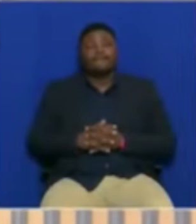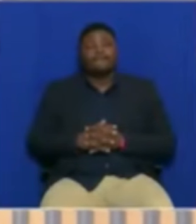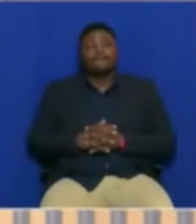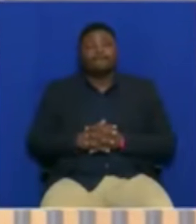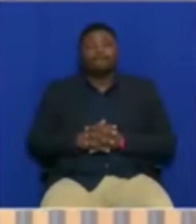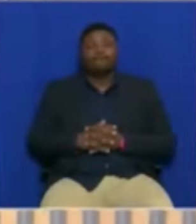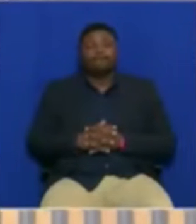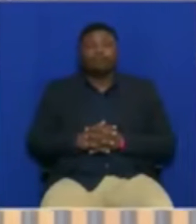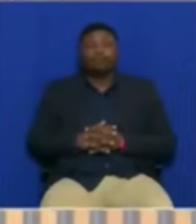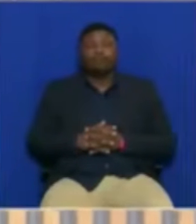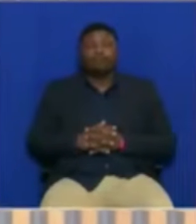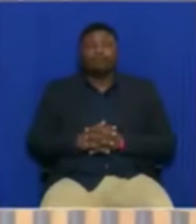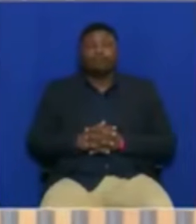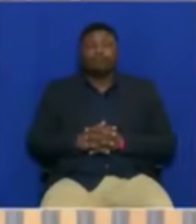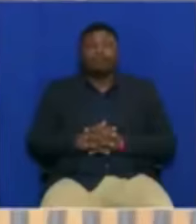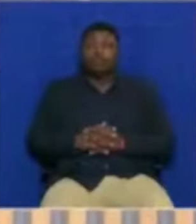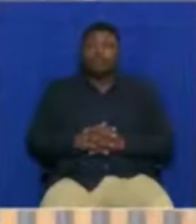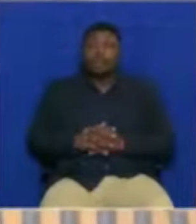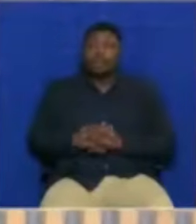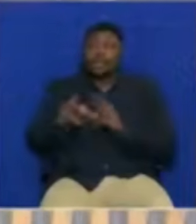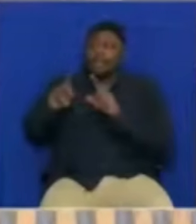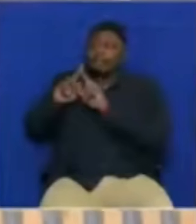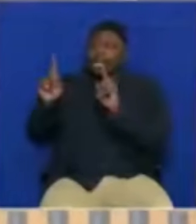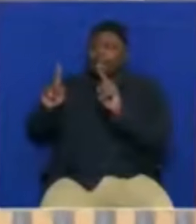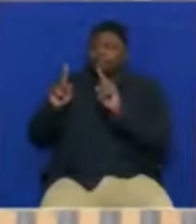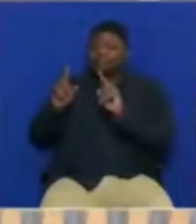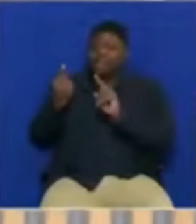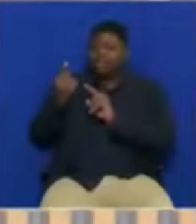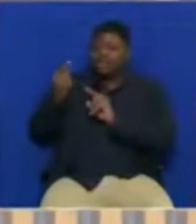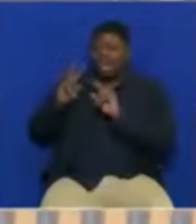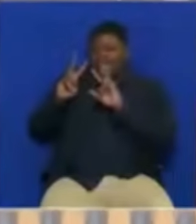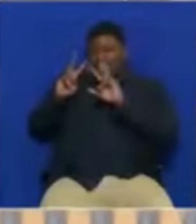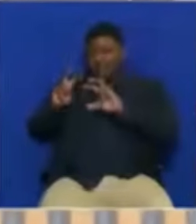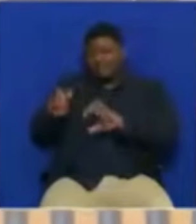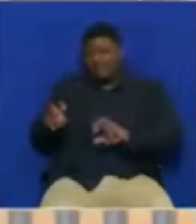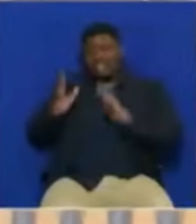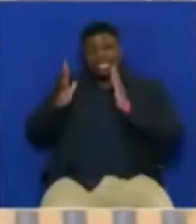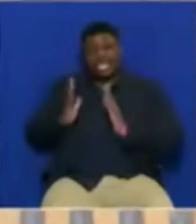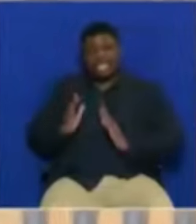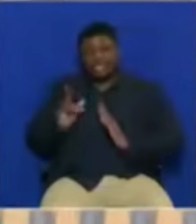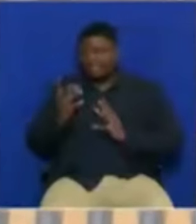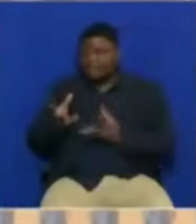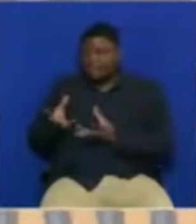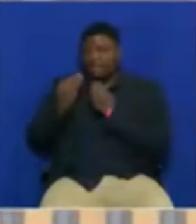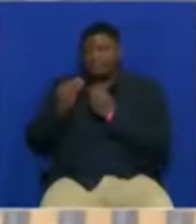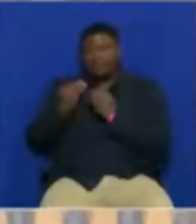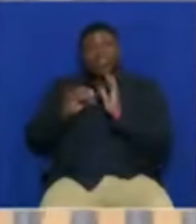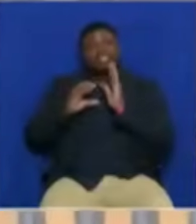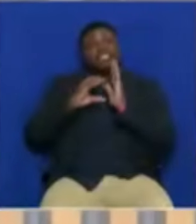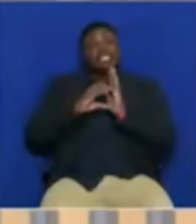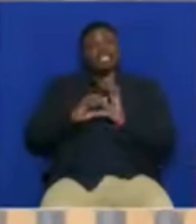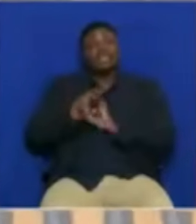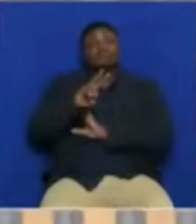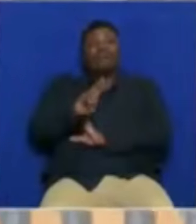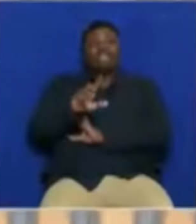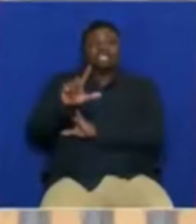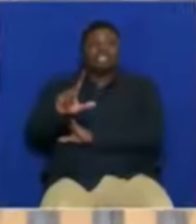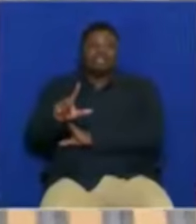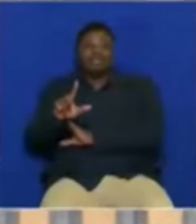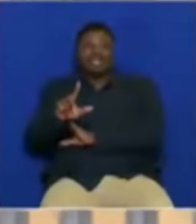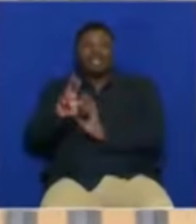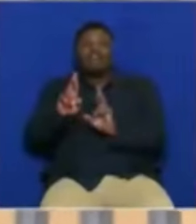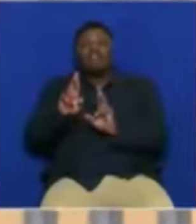that an investigator did not get the Section 27 referral, or is your testimony